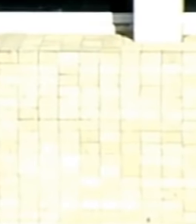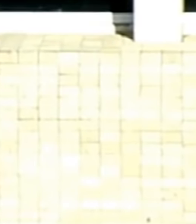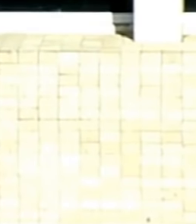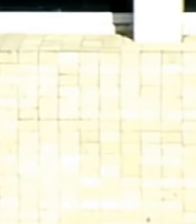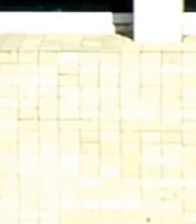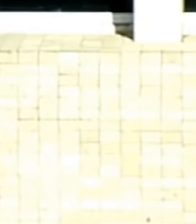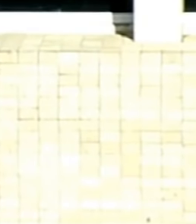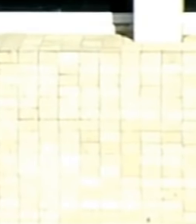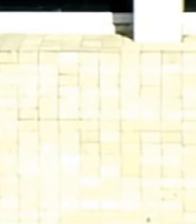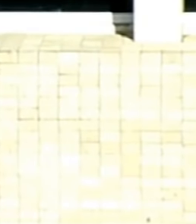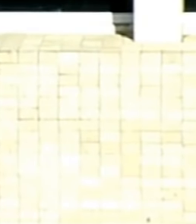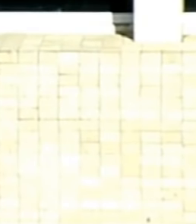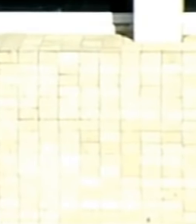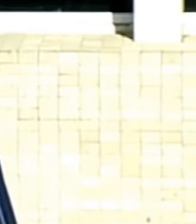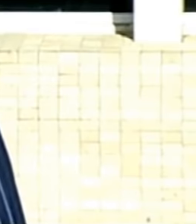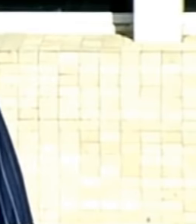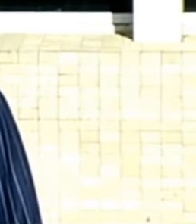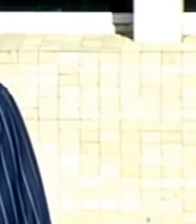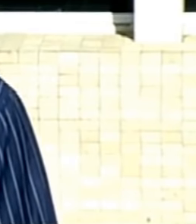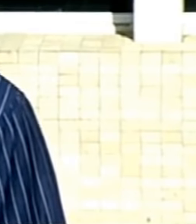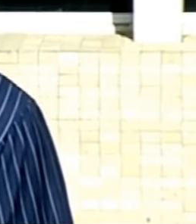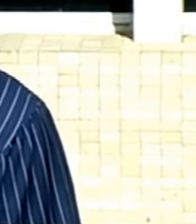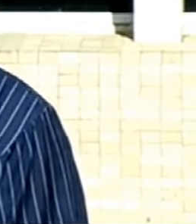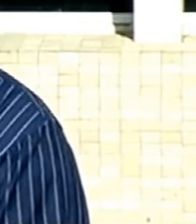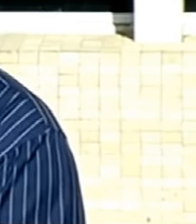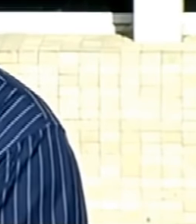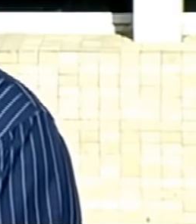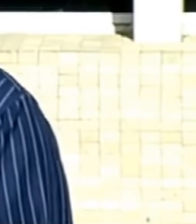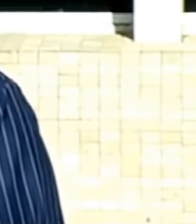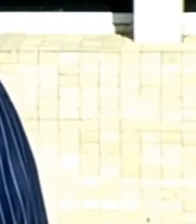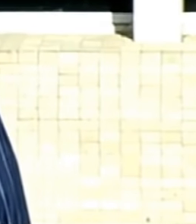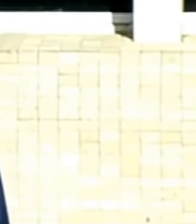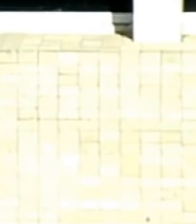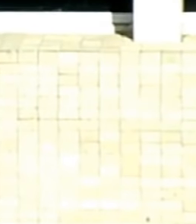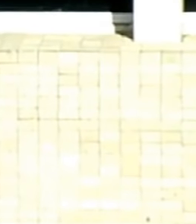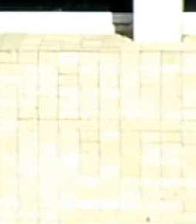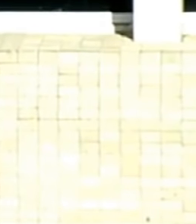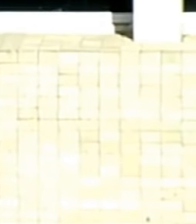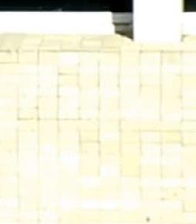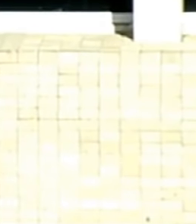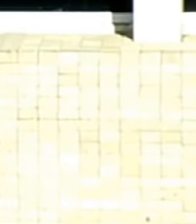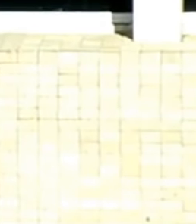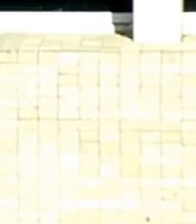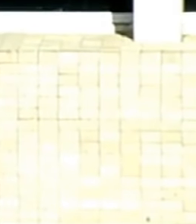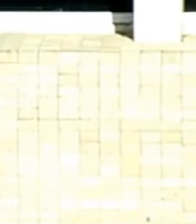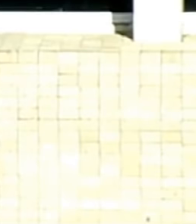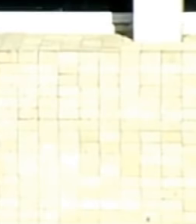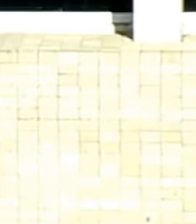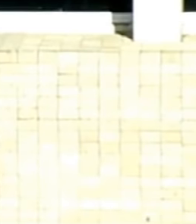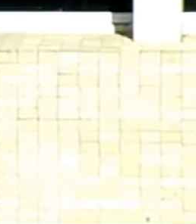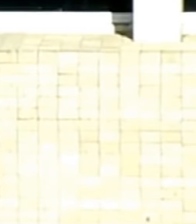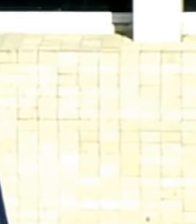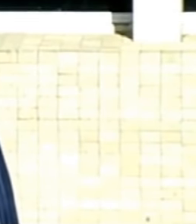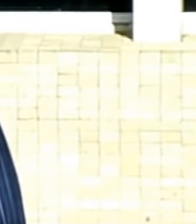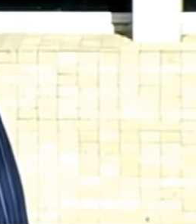promote their business and all of that. I see them on social media. I've seen them also in other countries, in particular in